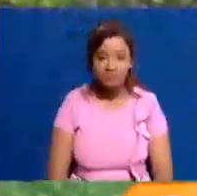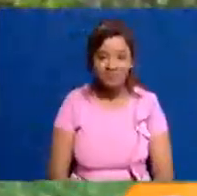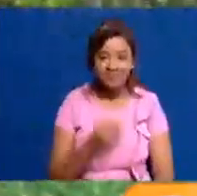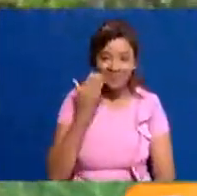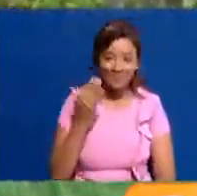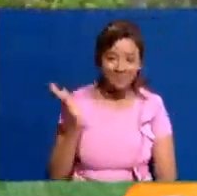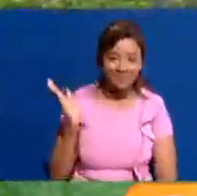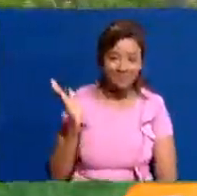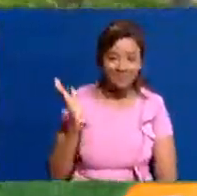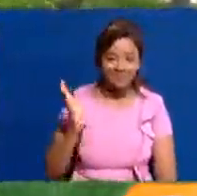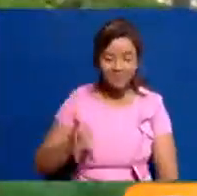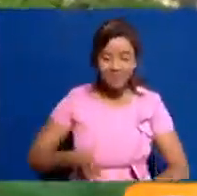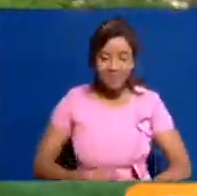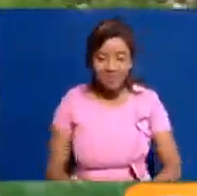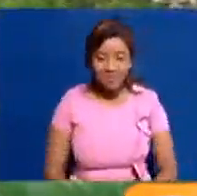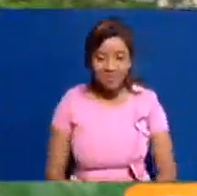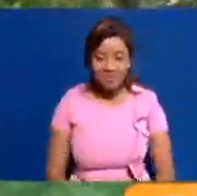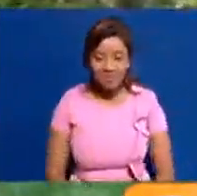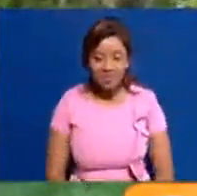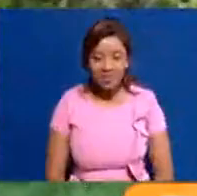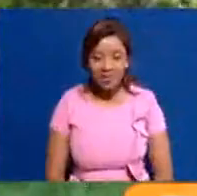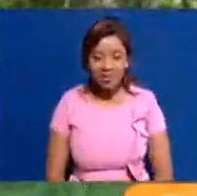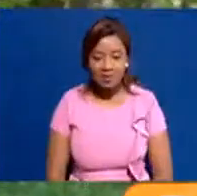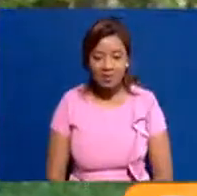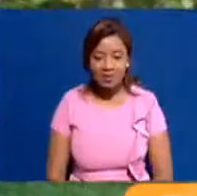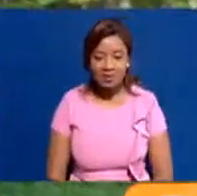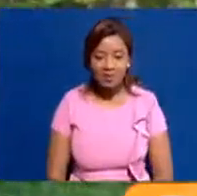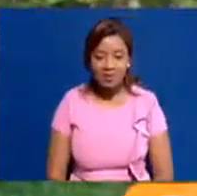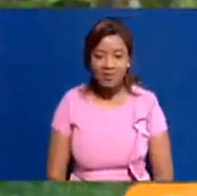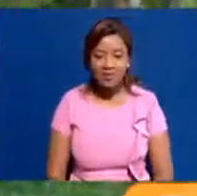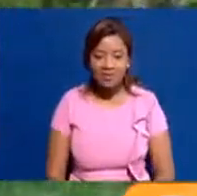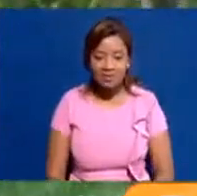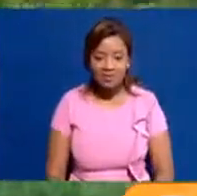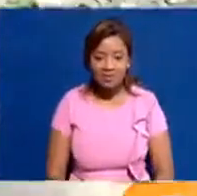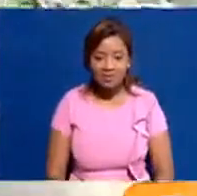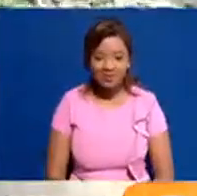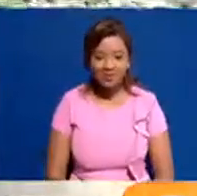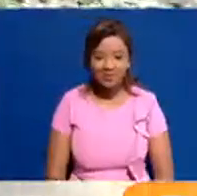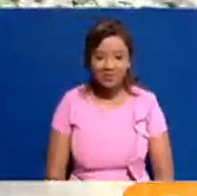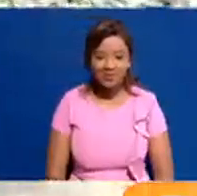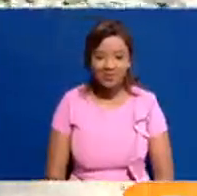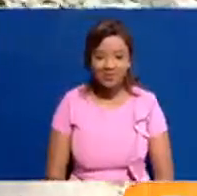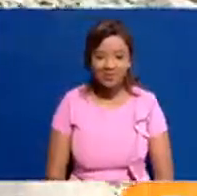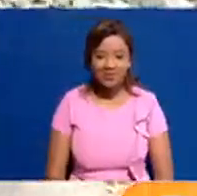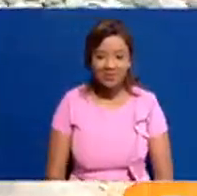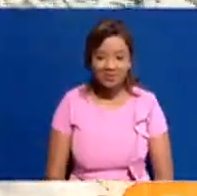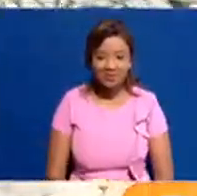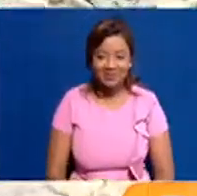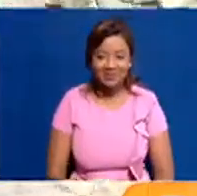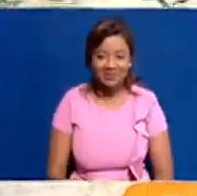At Mamboleo Estate in Kisumu, 14-year-old Stacy Blessing stretches in preparation for her morning